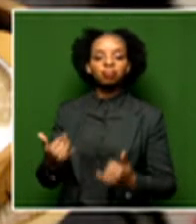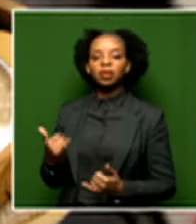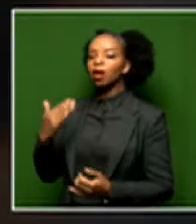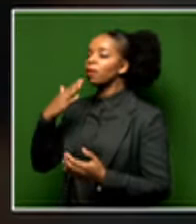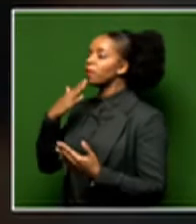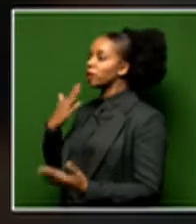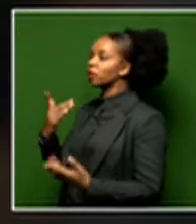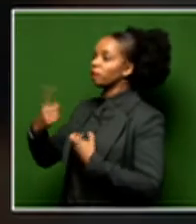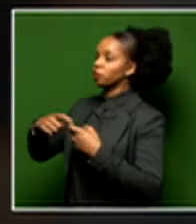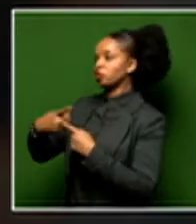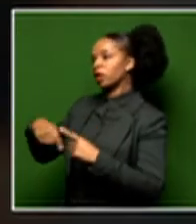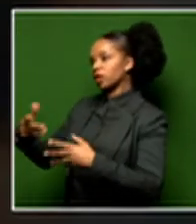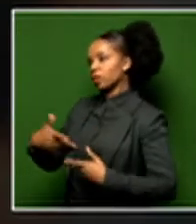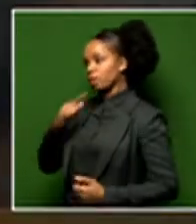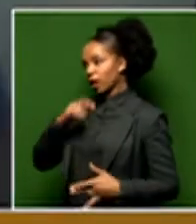joining us. Welcome to Morning Live.